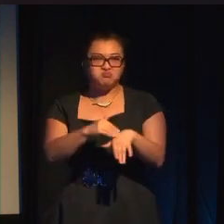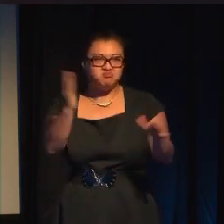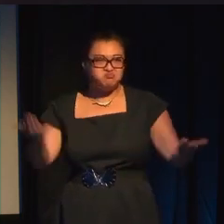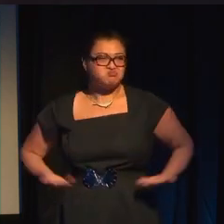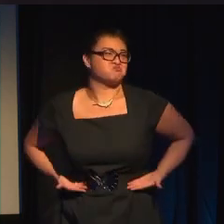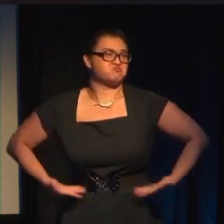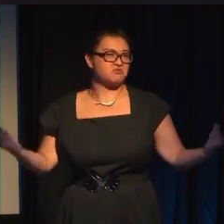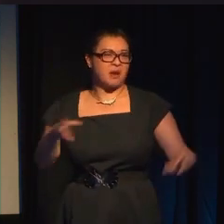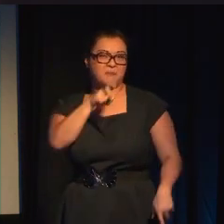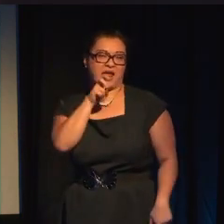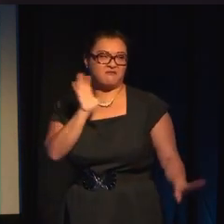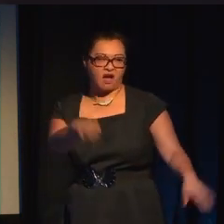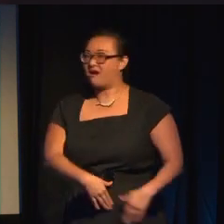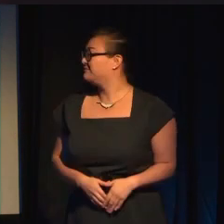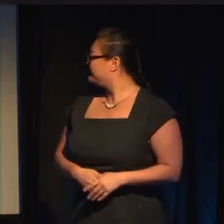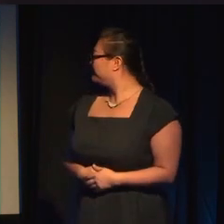beavers.